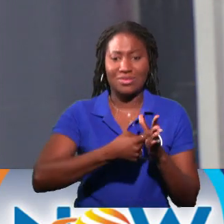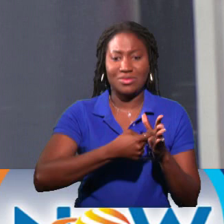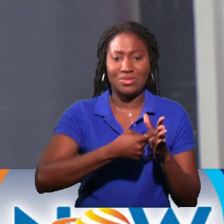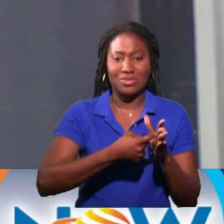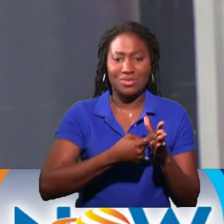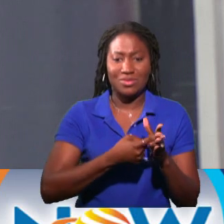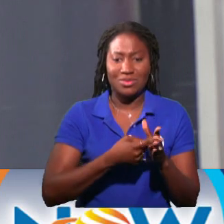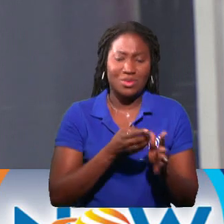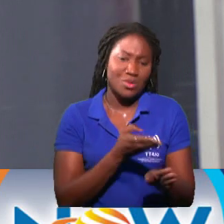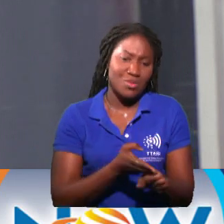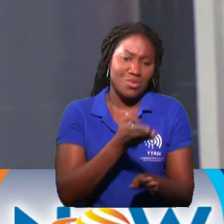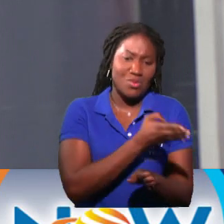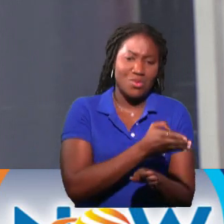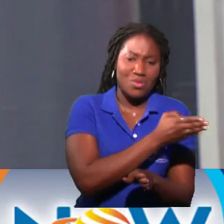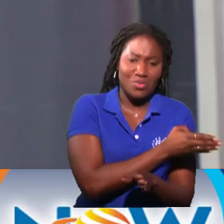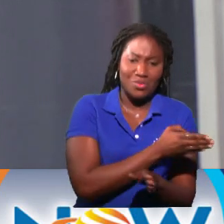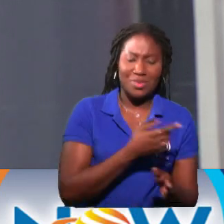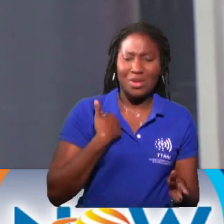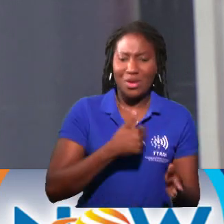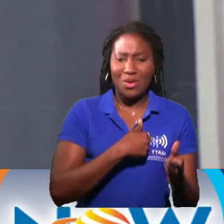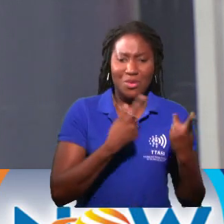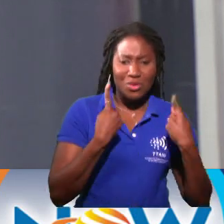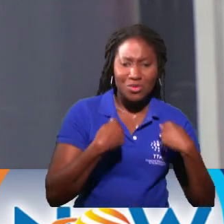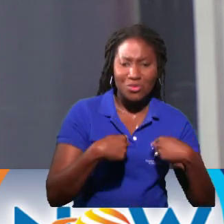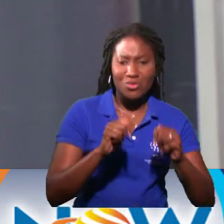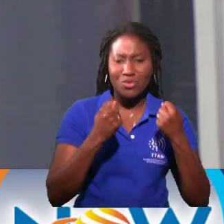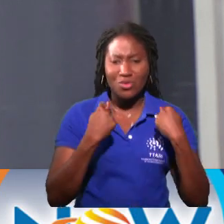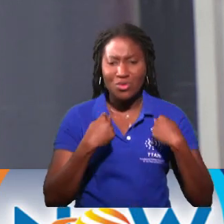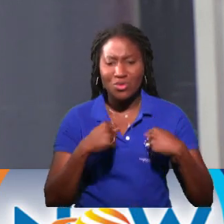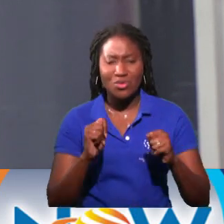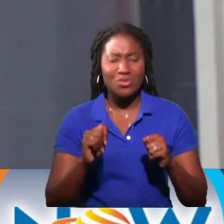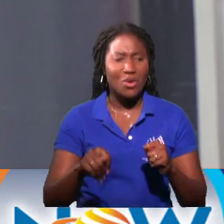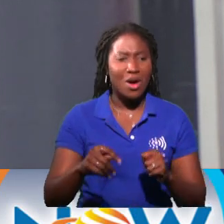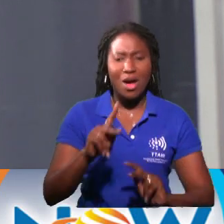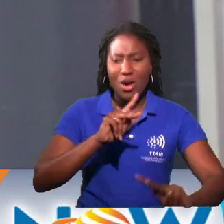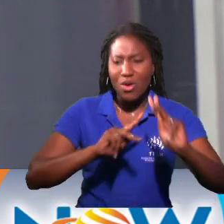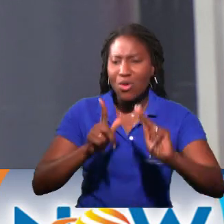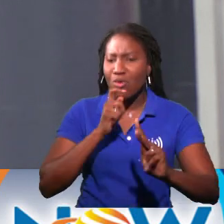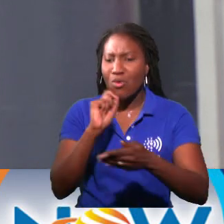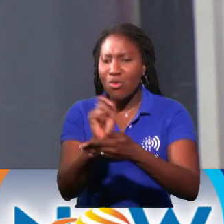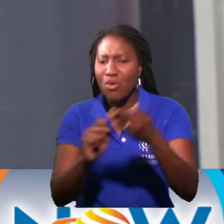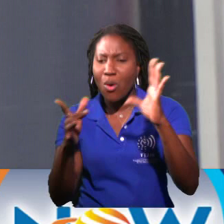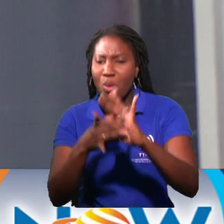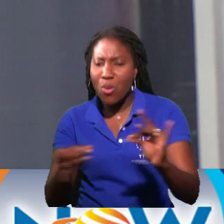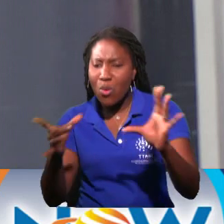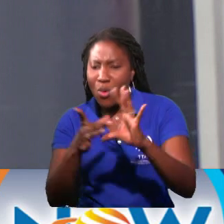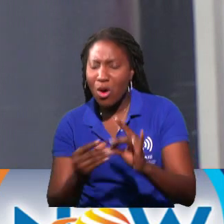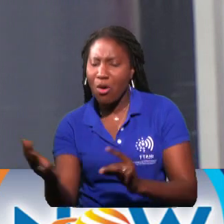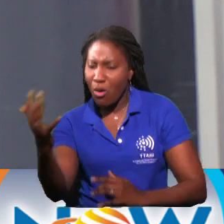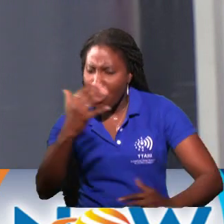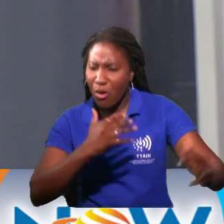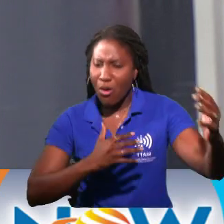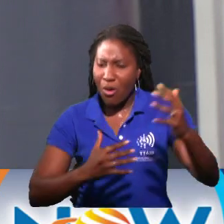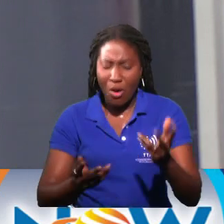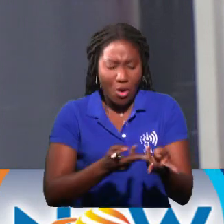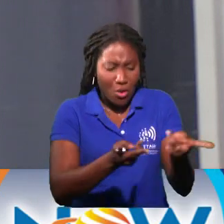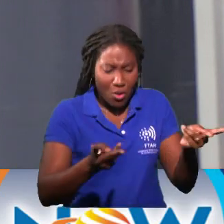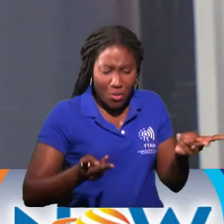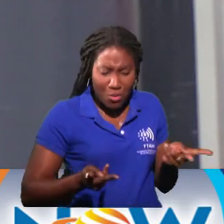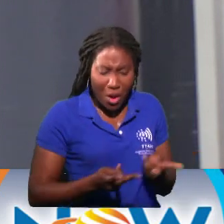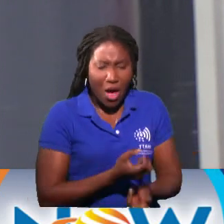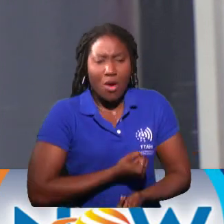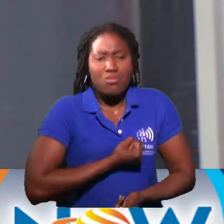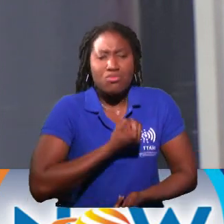you know, trying to reach out there, hear more Caribbean voices, give them a space to be told, give them a space to be